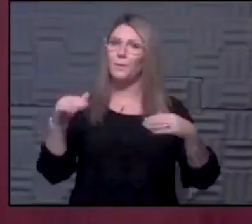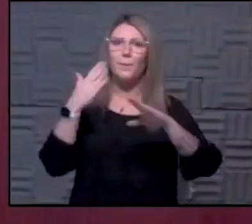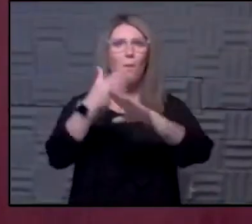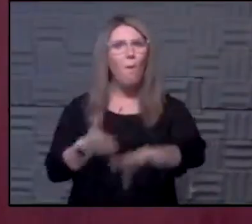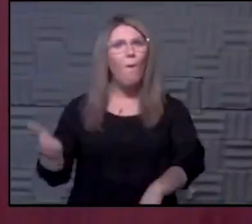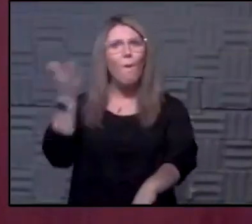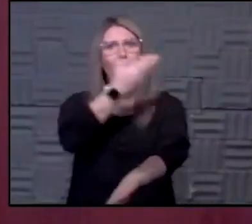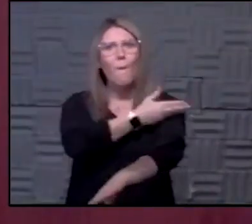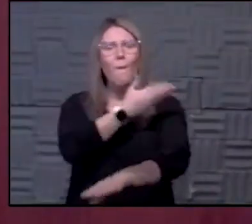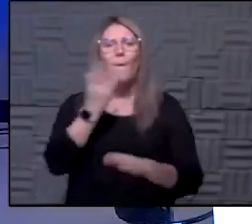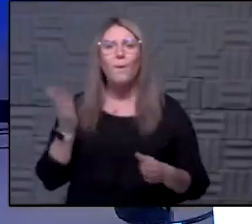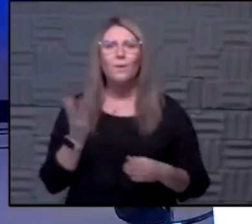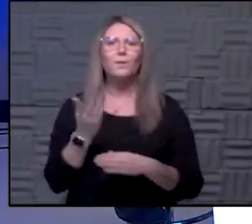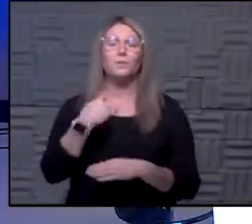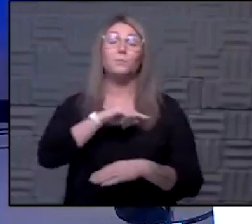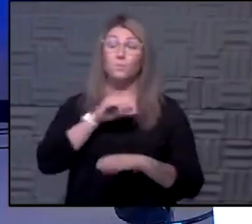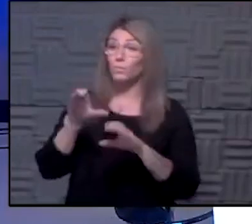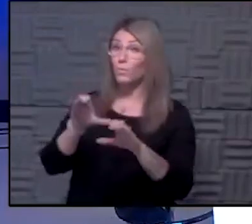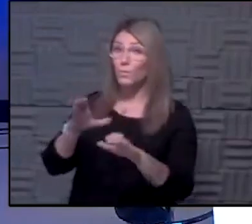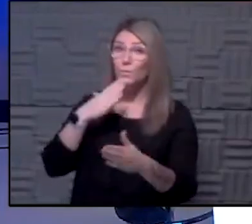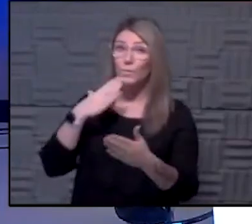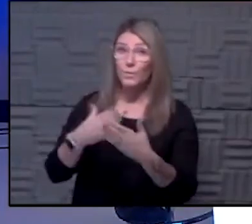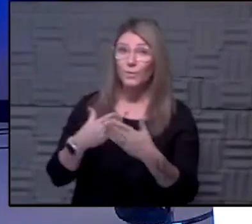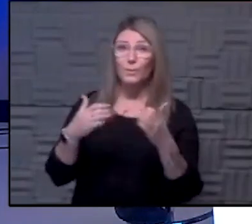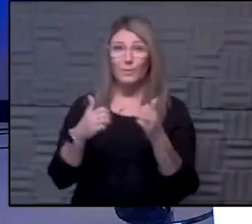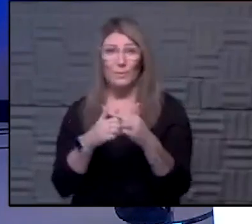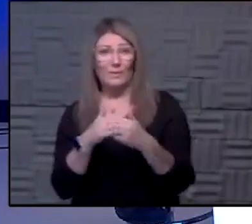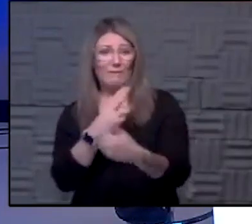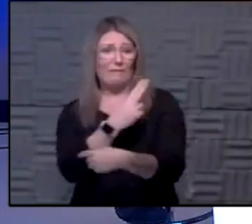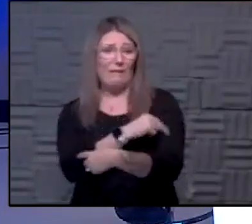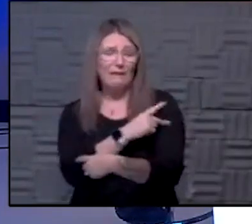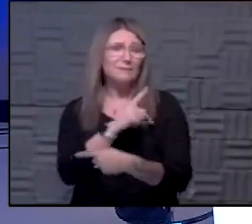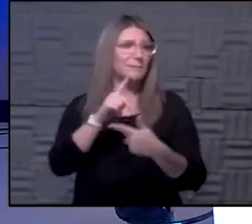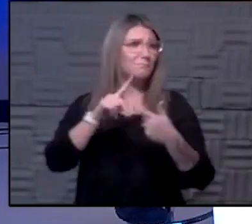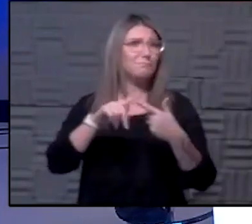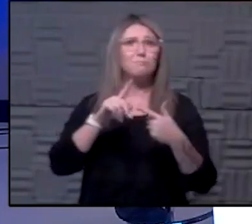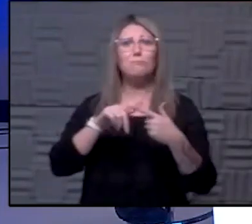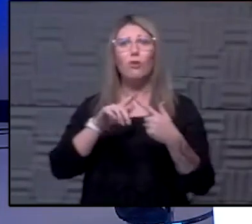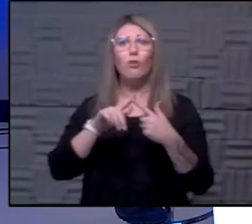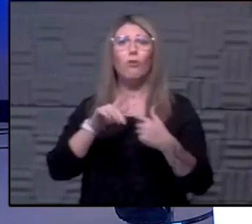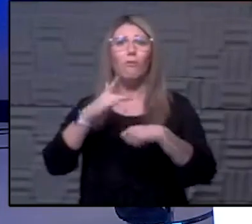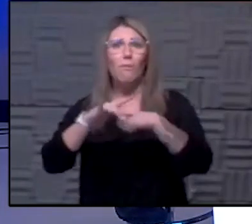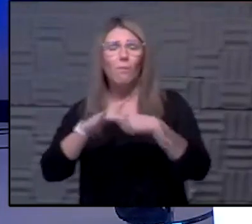were. Yeah, I think we're doing good. We're good for hospital capacity, PPE,